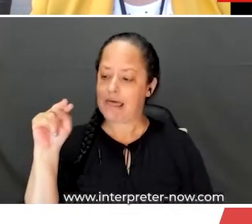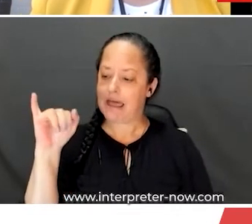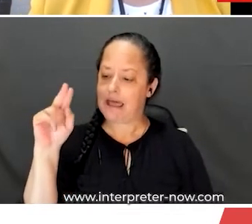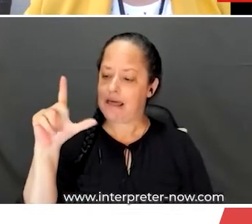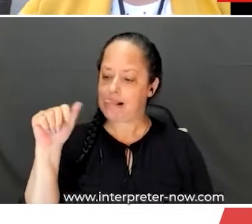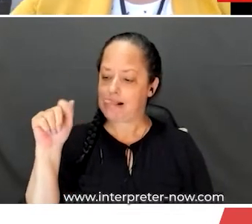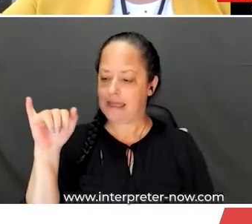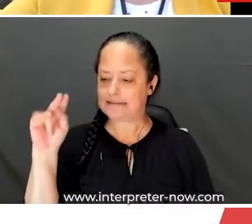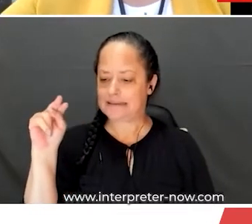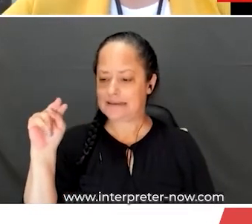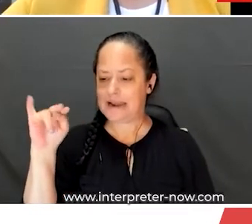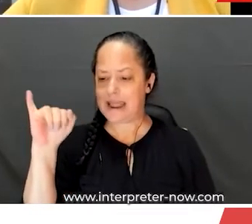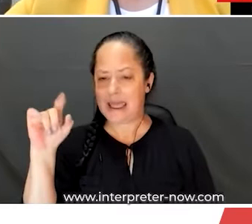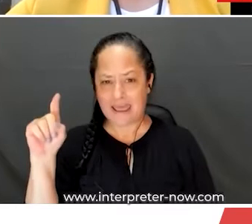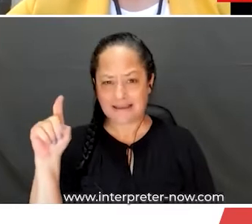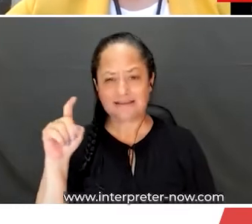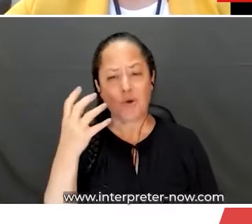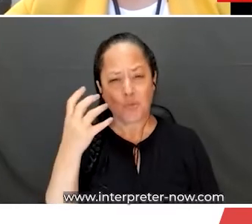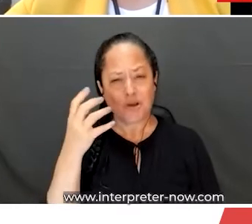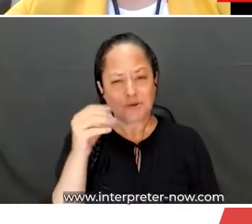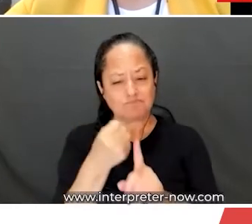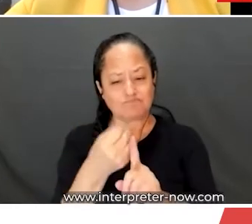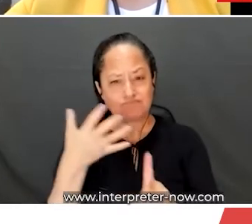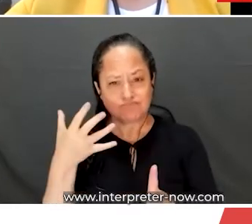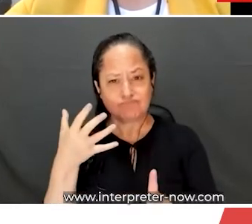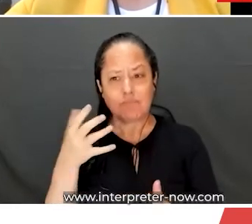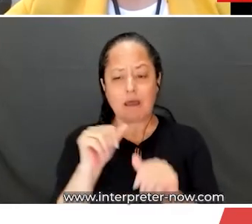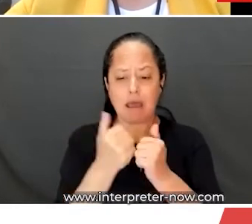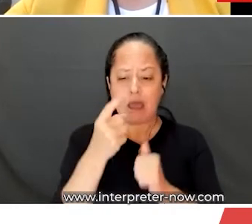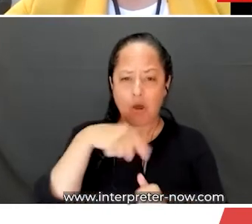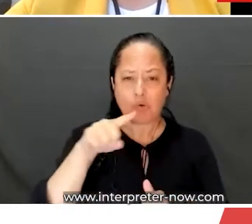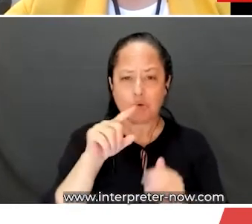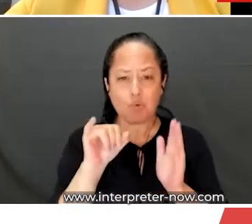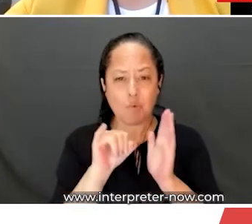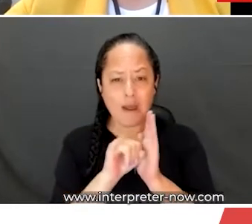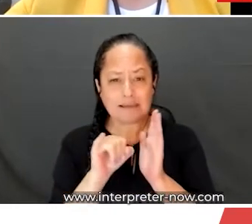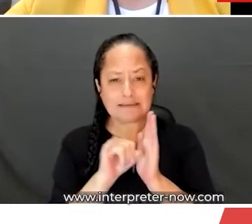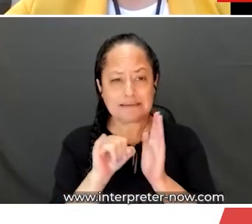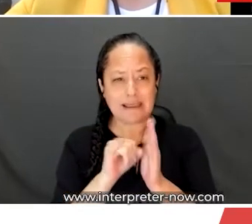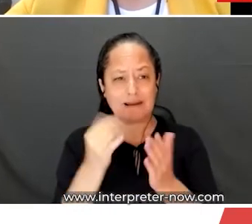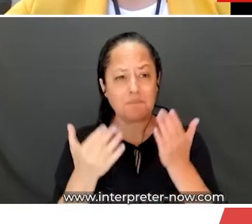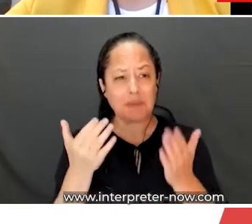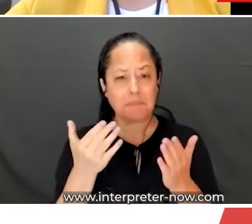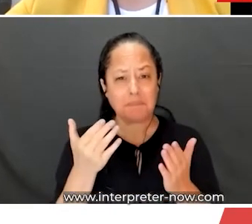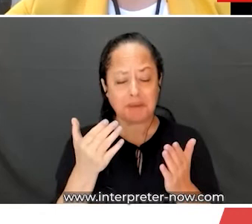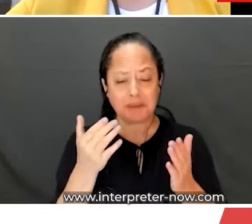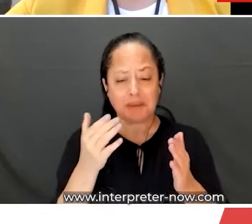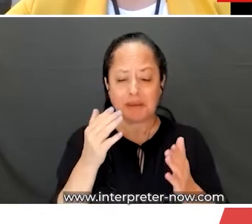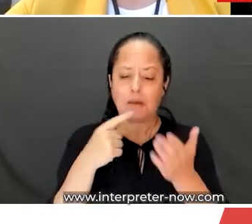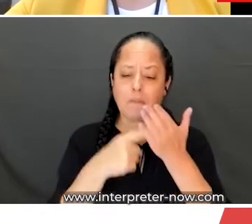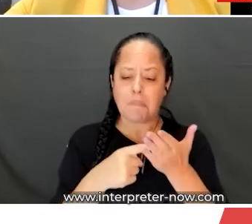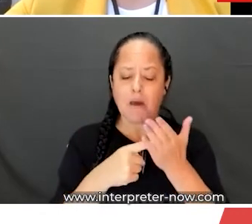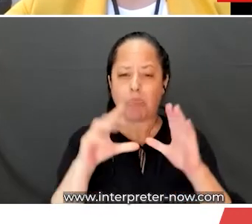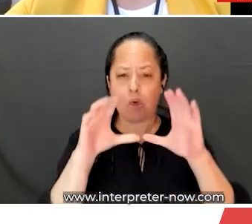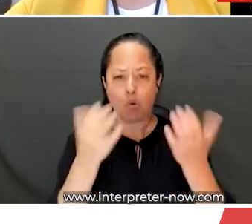want to ask you both if you could shed a little bit of light on that and talk about how you identify, and maybe a bit about the global conversation there.